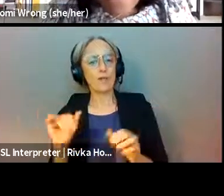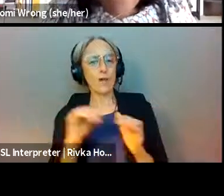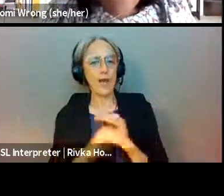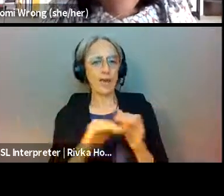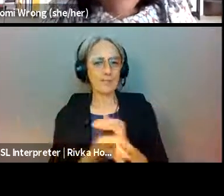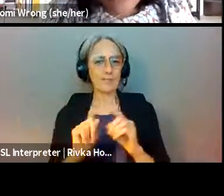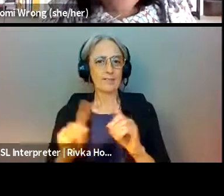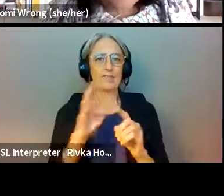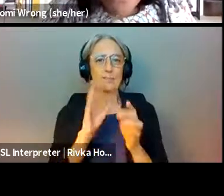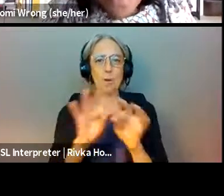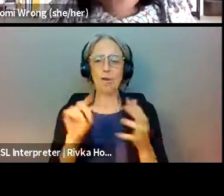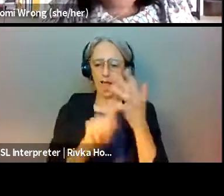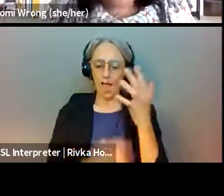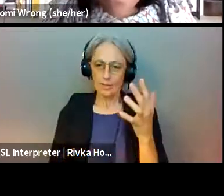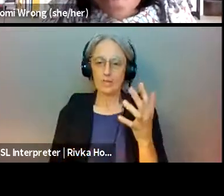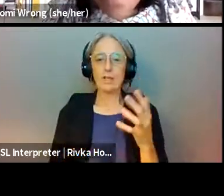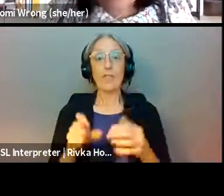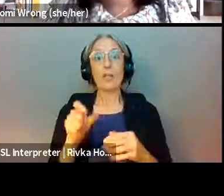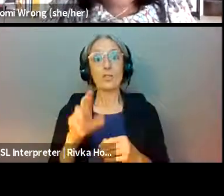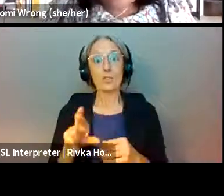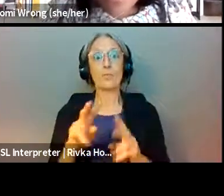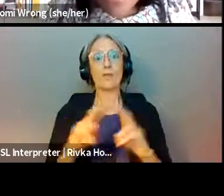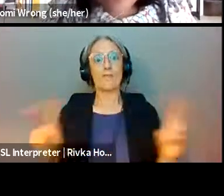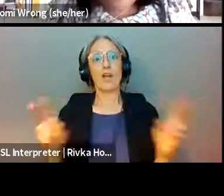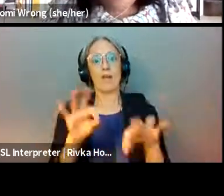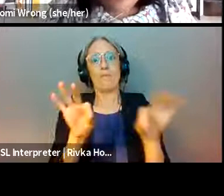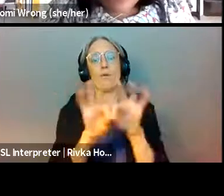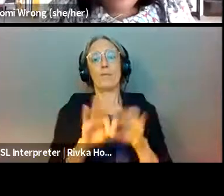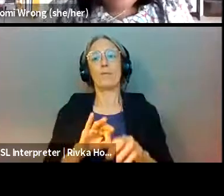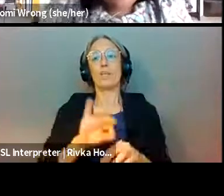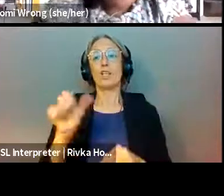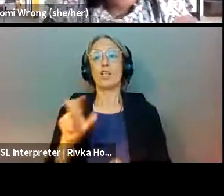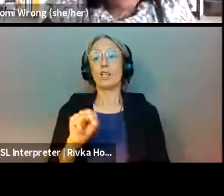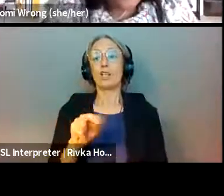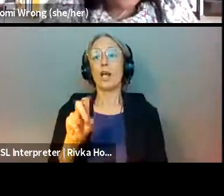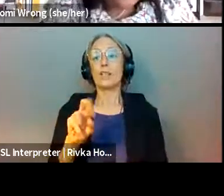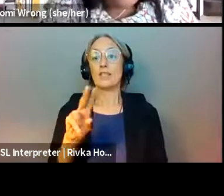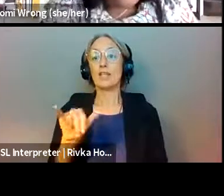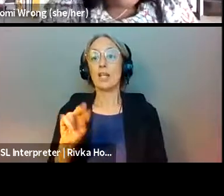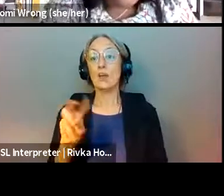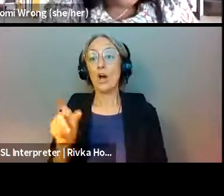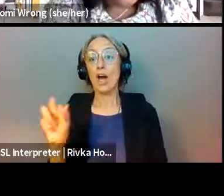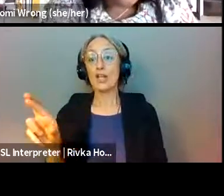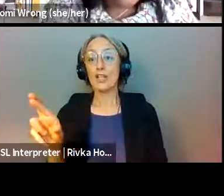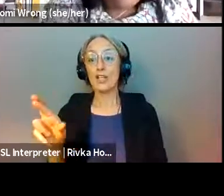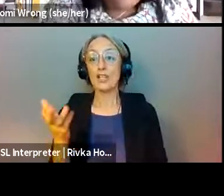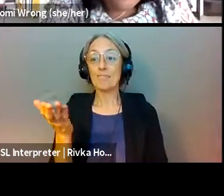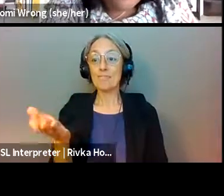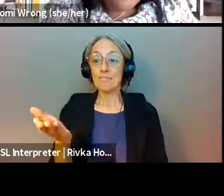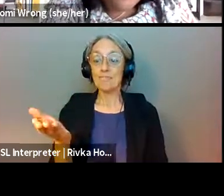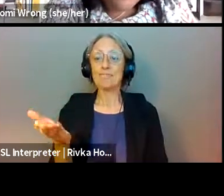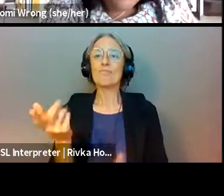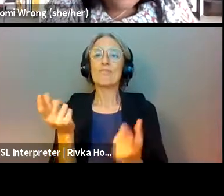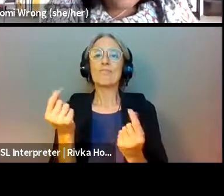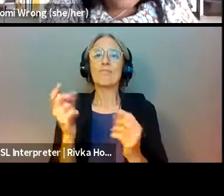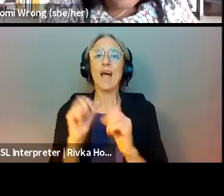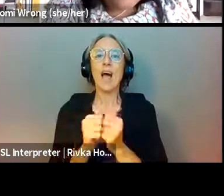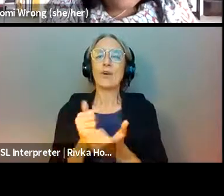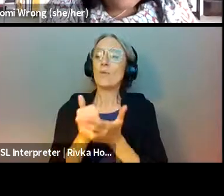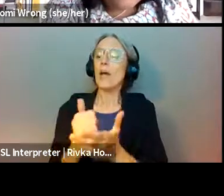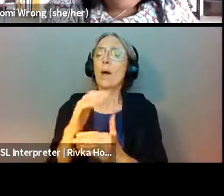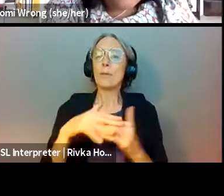that's super extremely important. Jen Deerenwater, what can we do for the